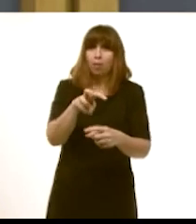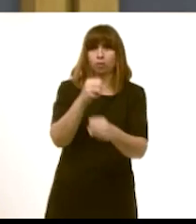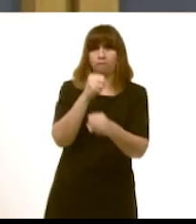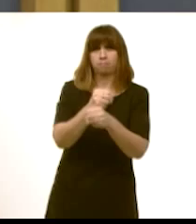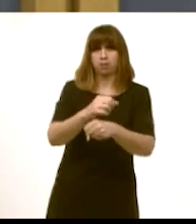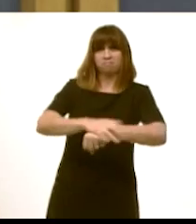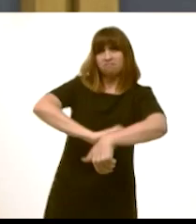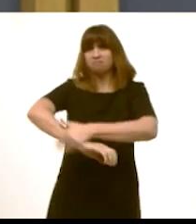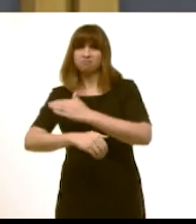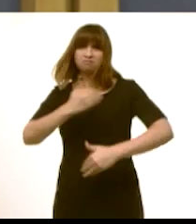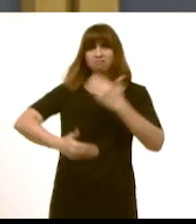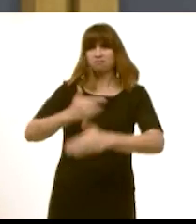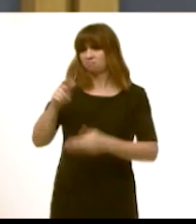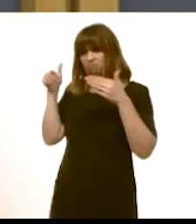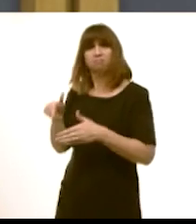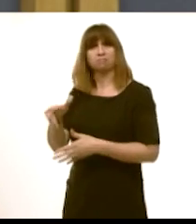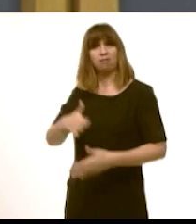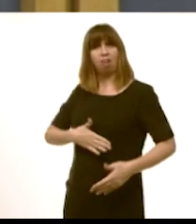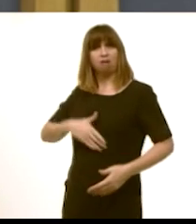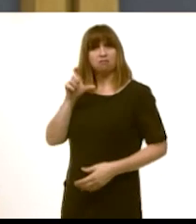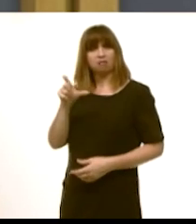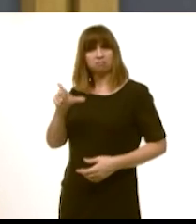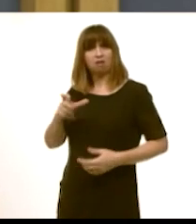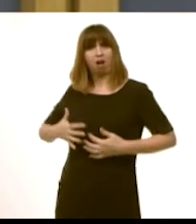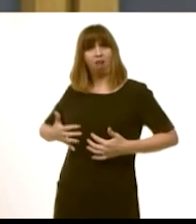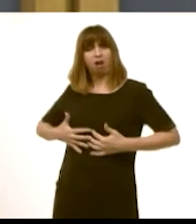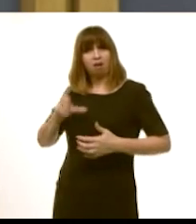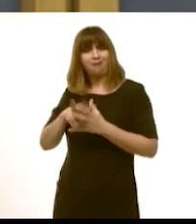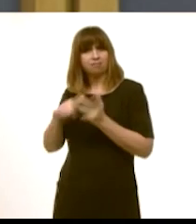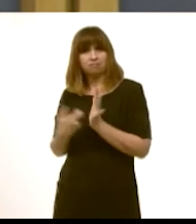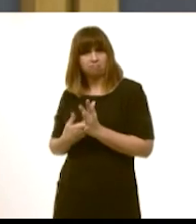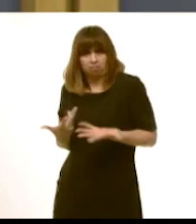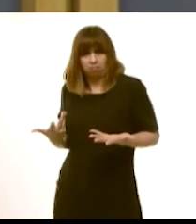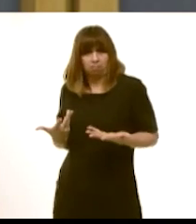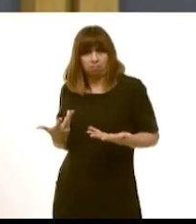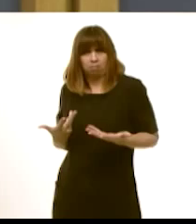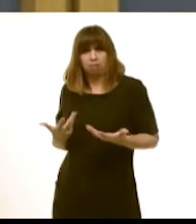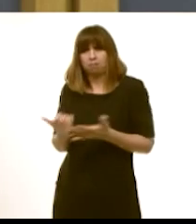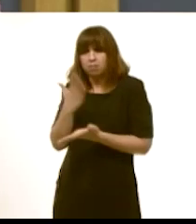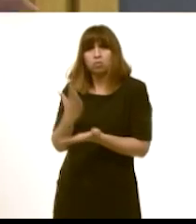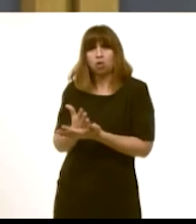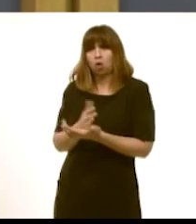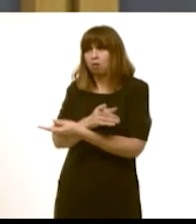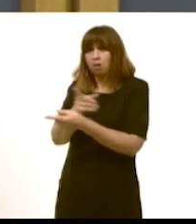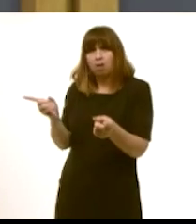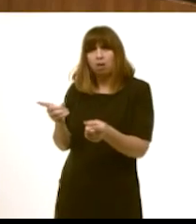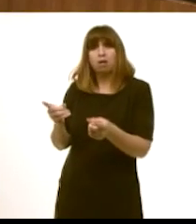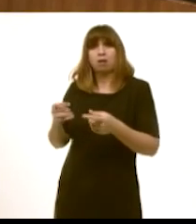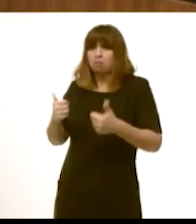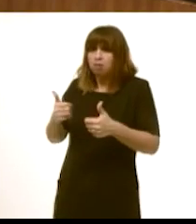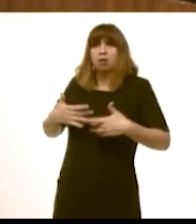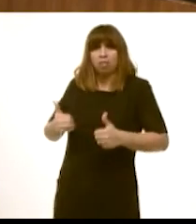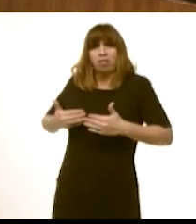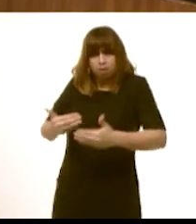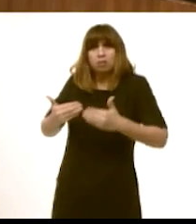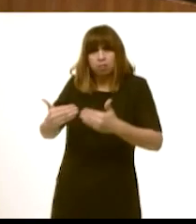to ensure that consistency in this service for lung cancer sufferers across Wales is maintained? It is